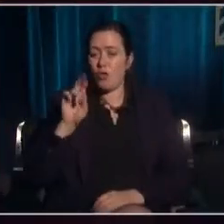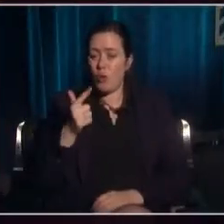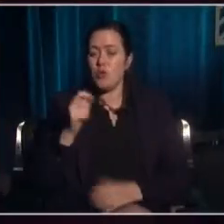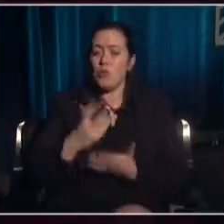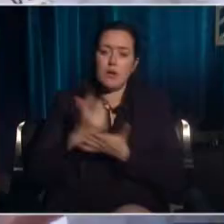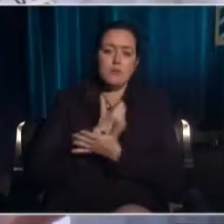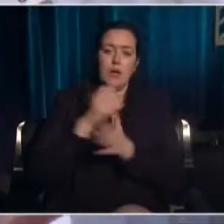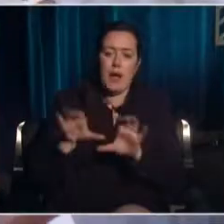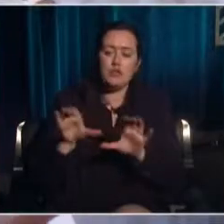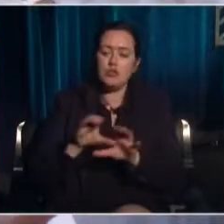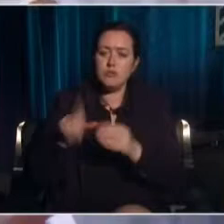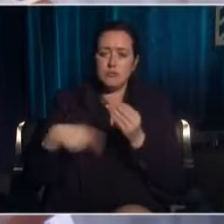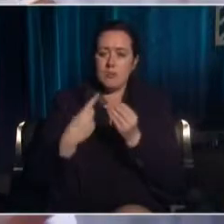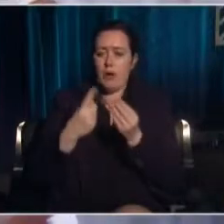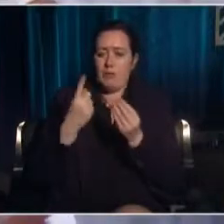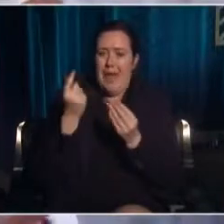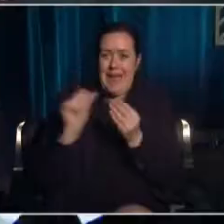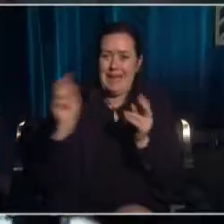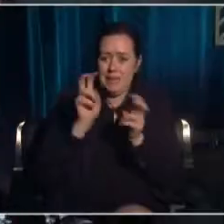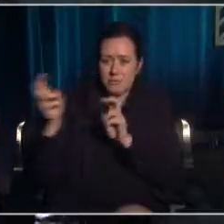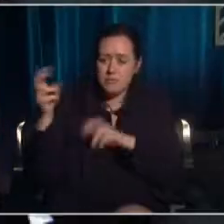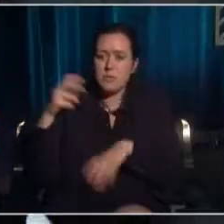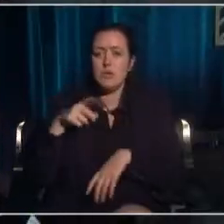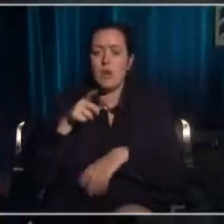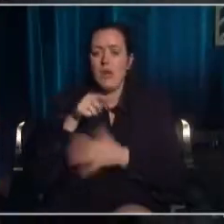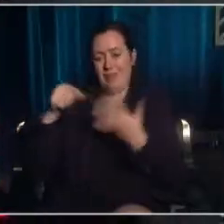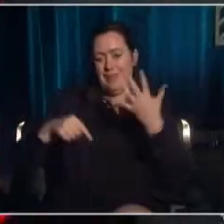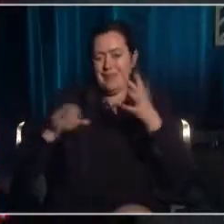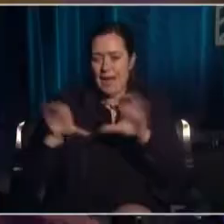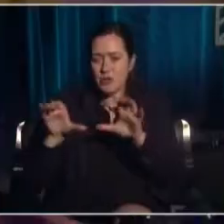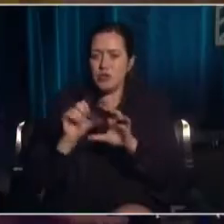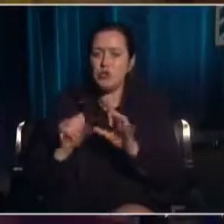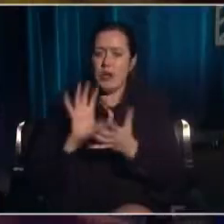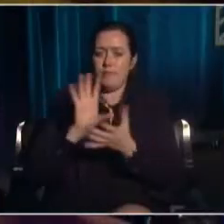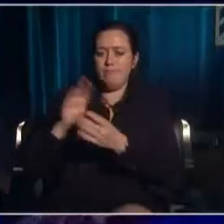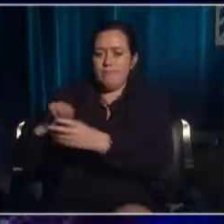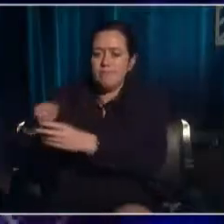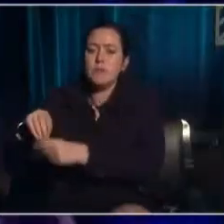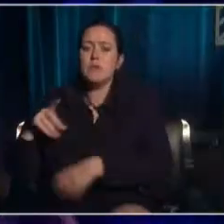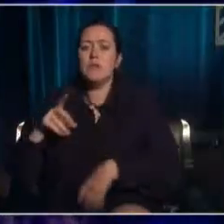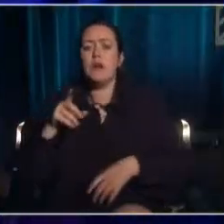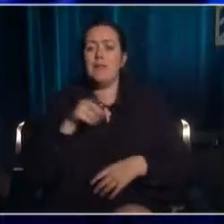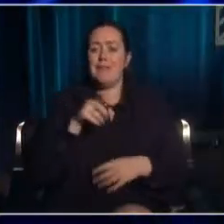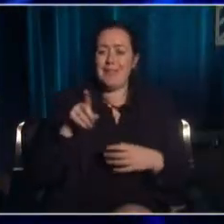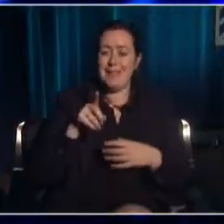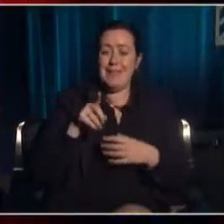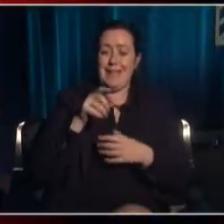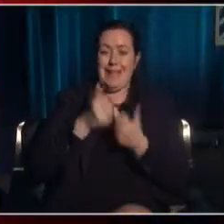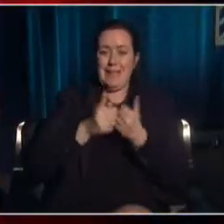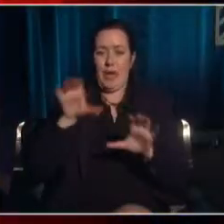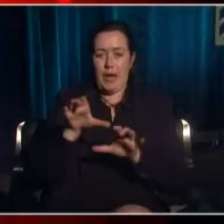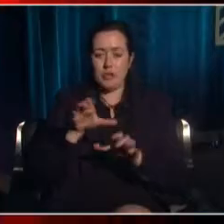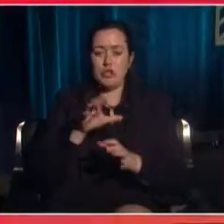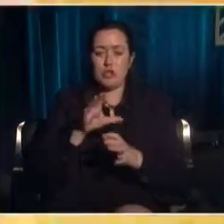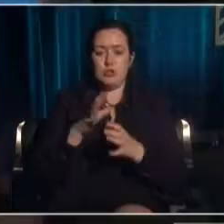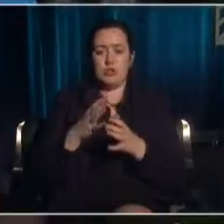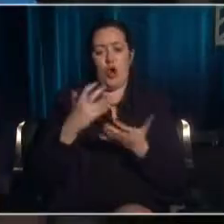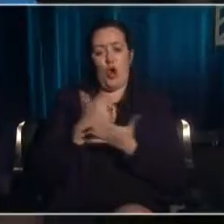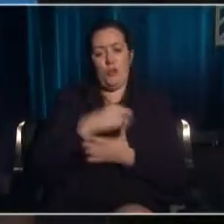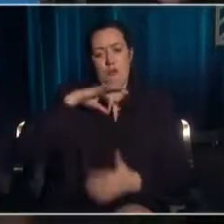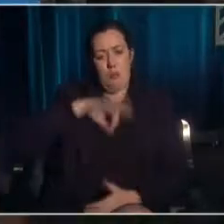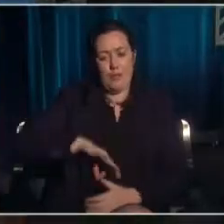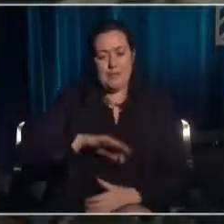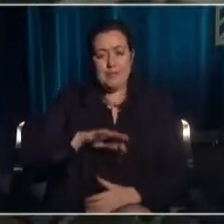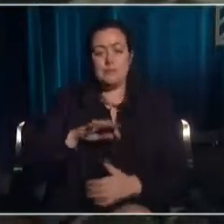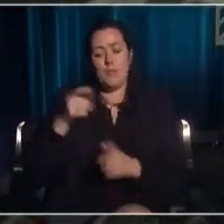global challenges of our time, and all of these actions earn you points, and you can use these points to actually enter the Global Citizen Festival for free. I